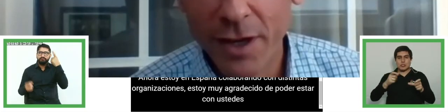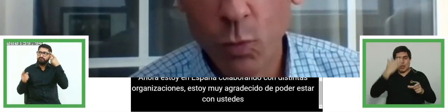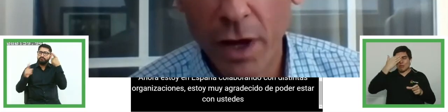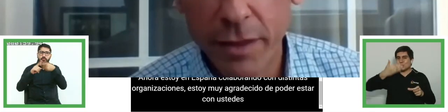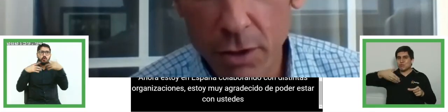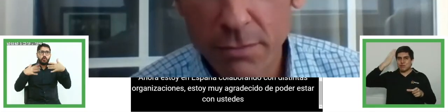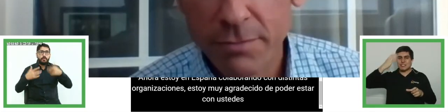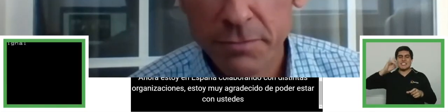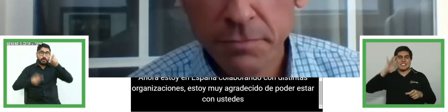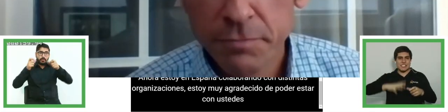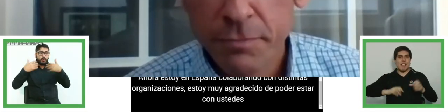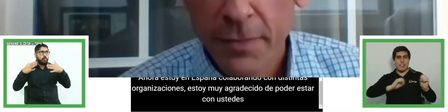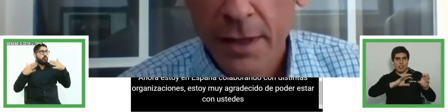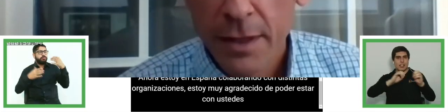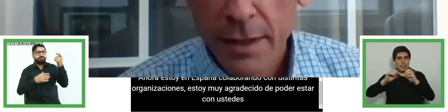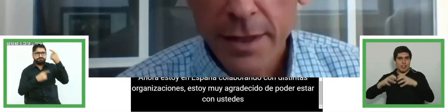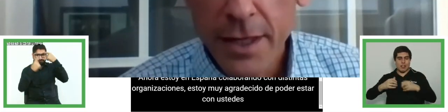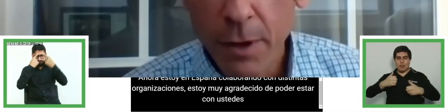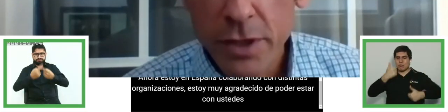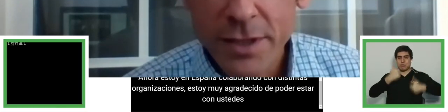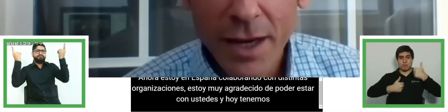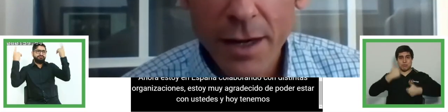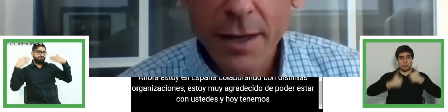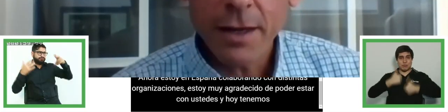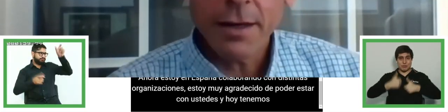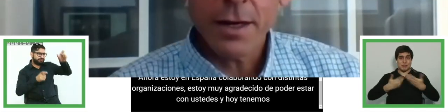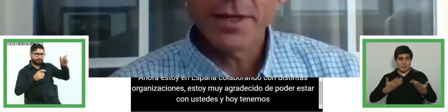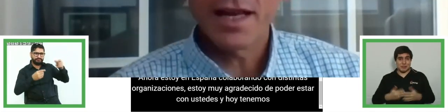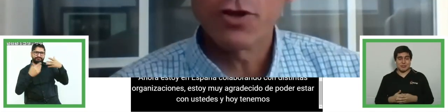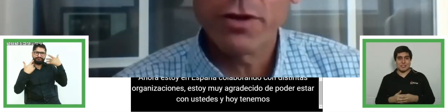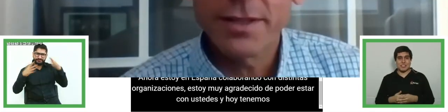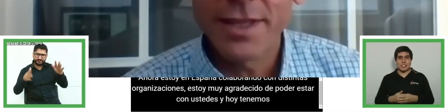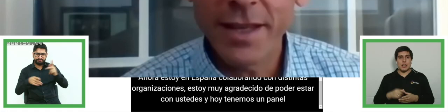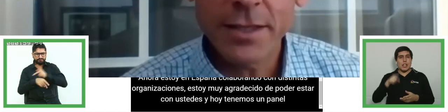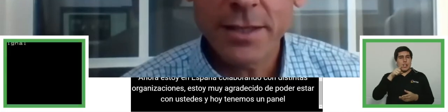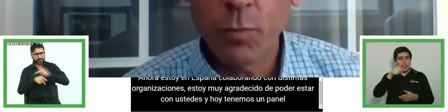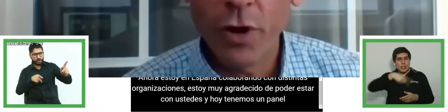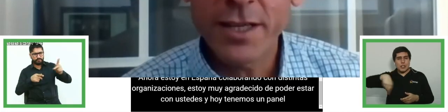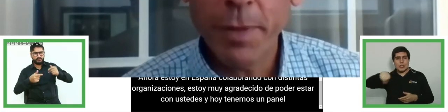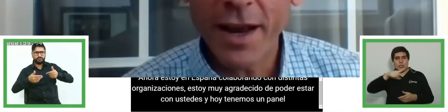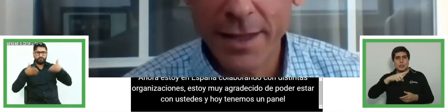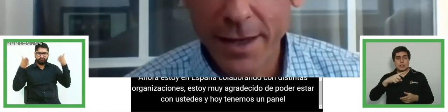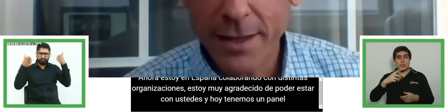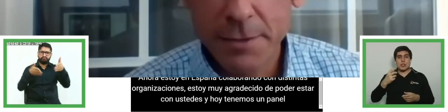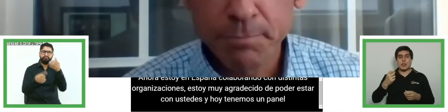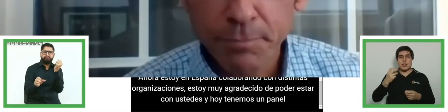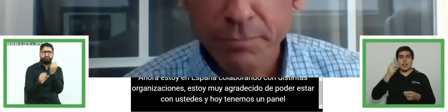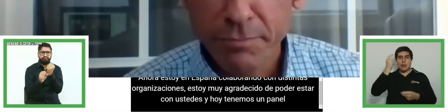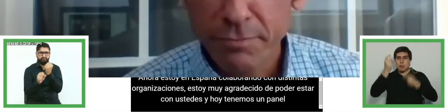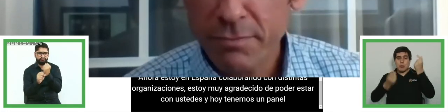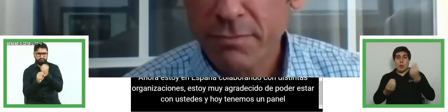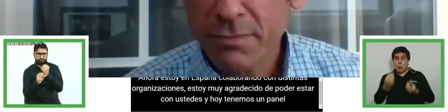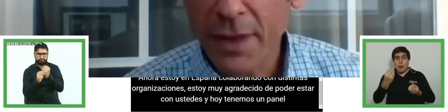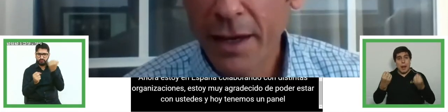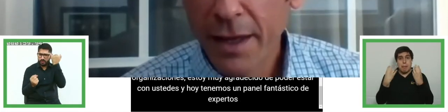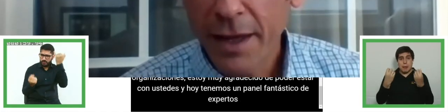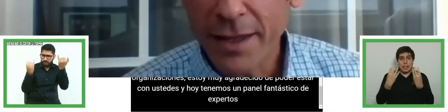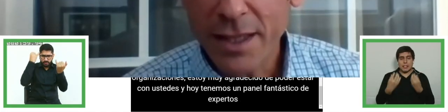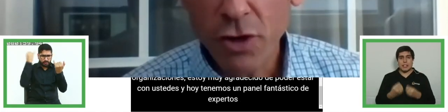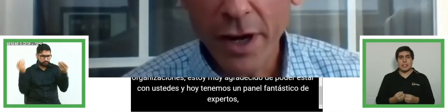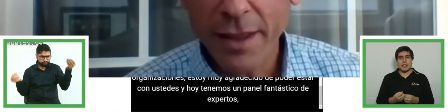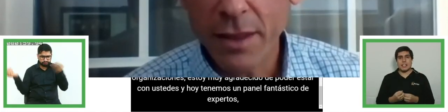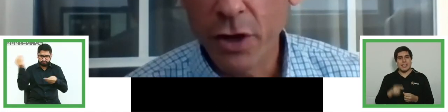education, and we are going to check different best practices that these organizations